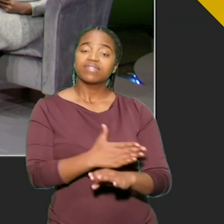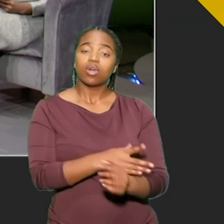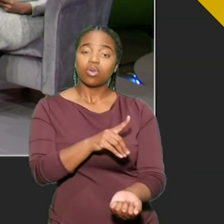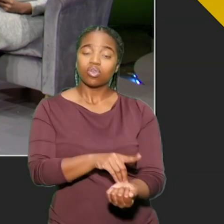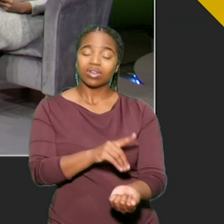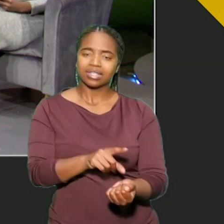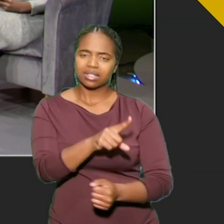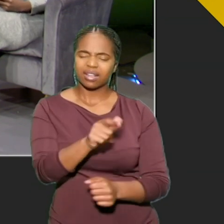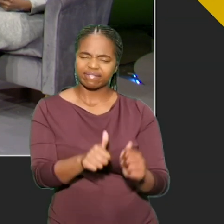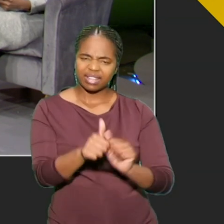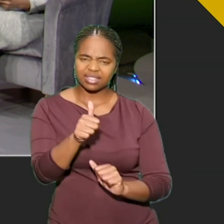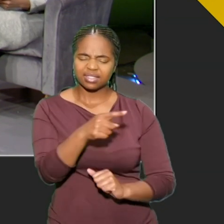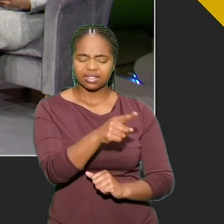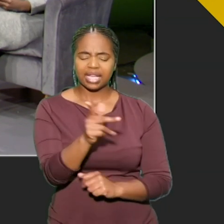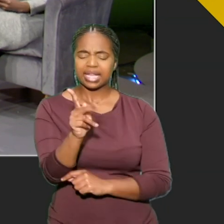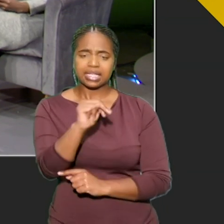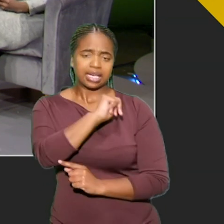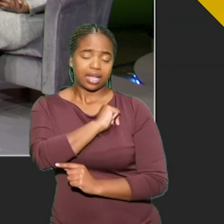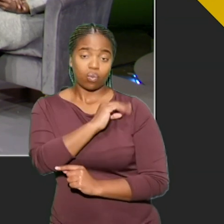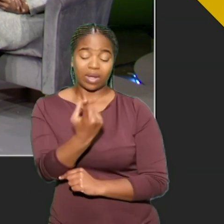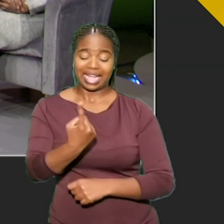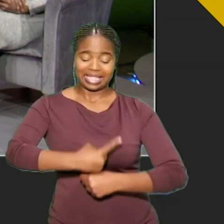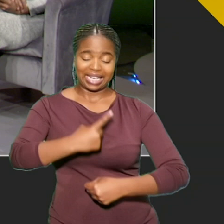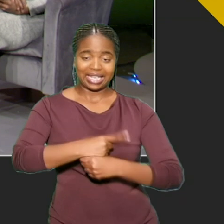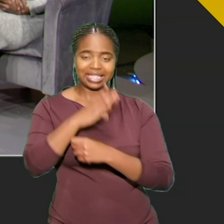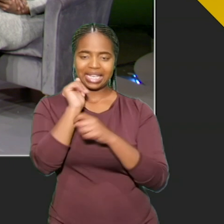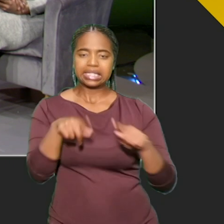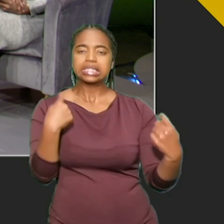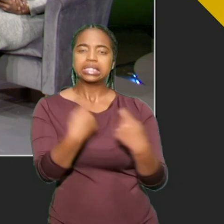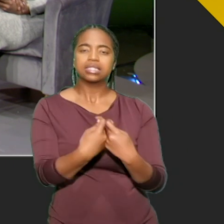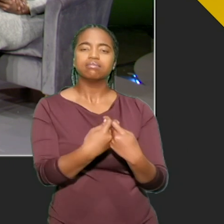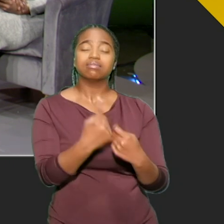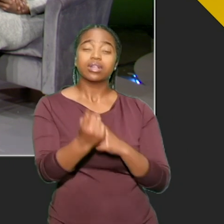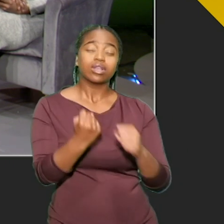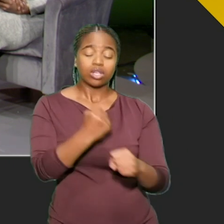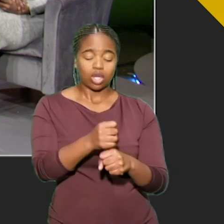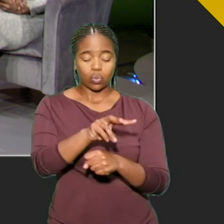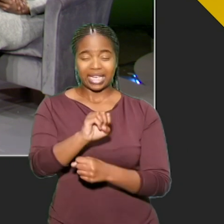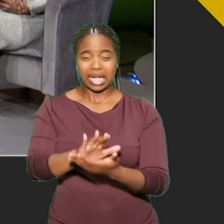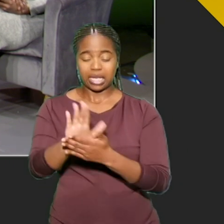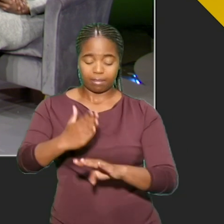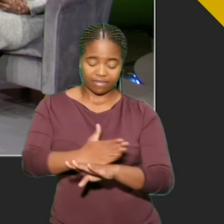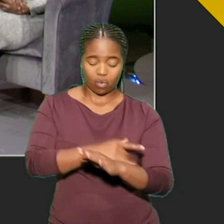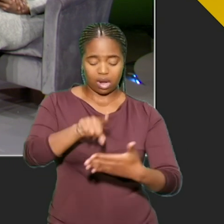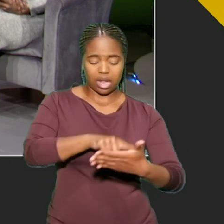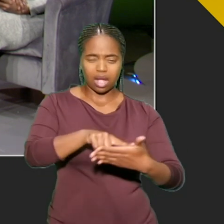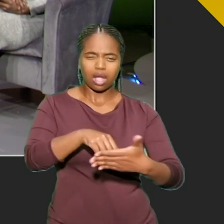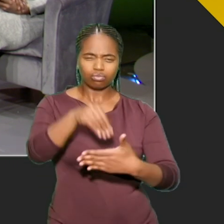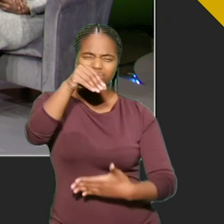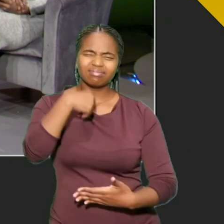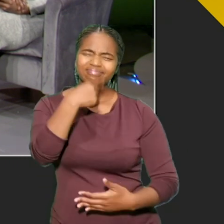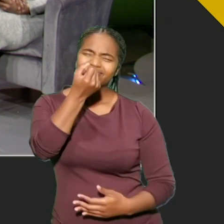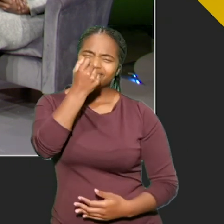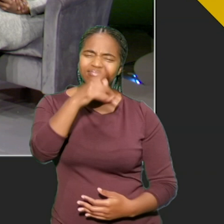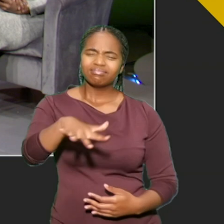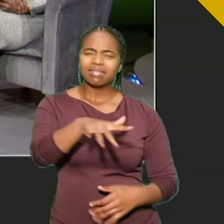kudokotela, sizoqala sibuyele ke lapha eKZN where the Daily Thetha team here at Puma in the year 2018, just before elections, and went to understand